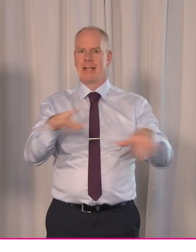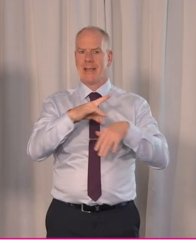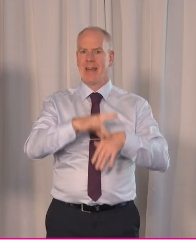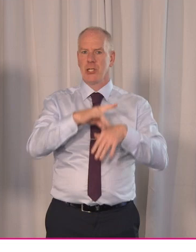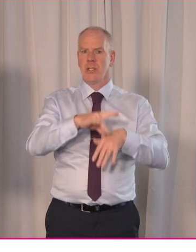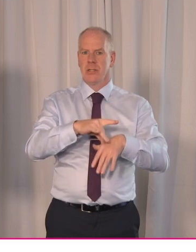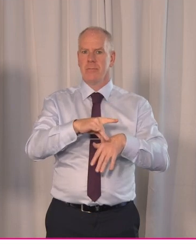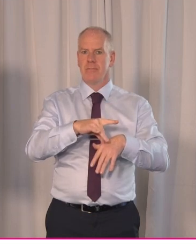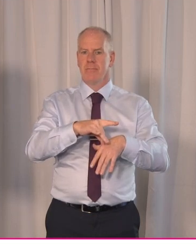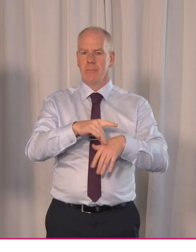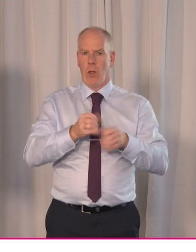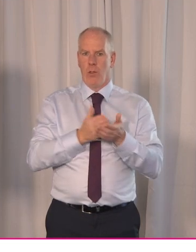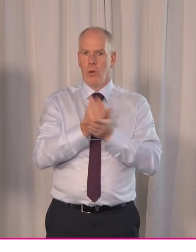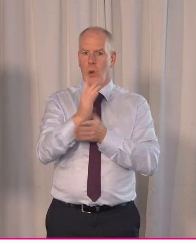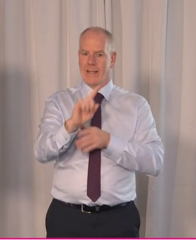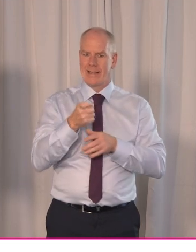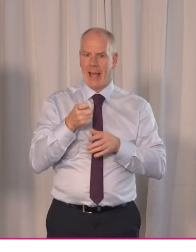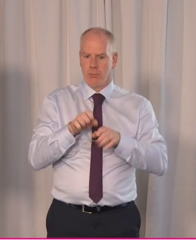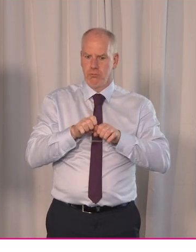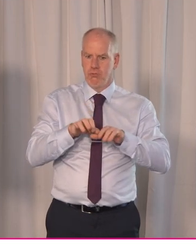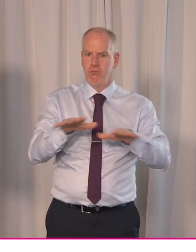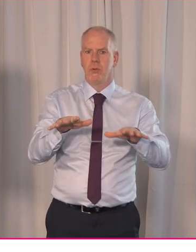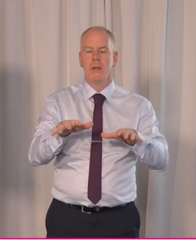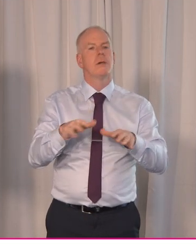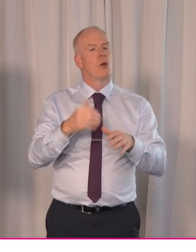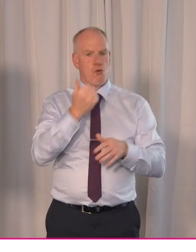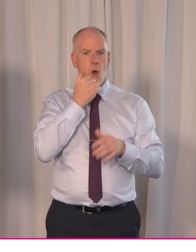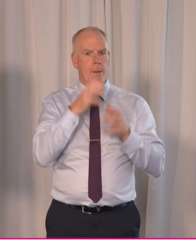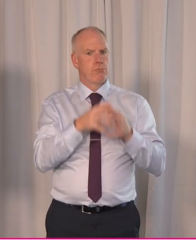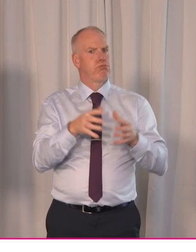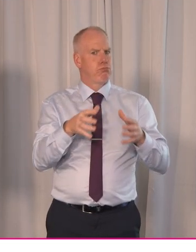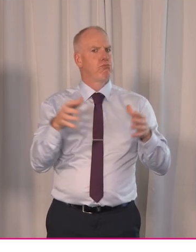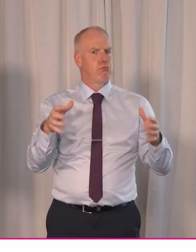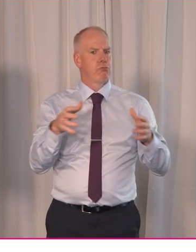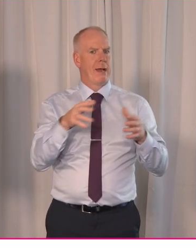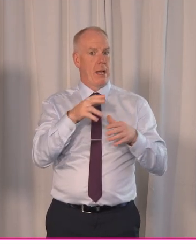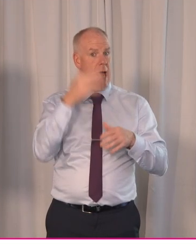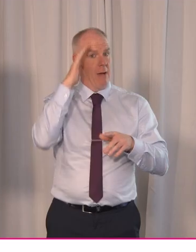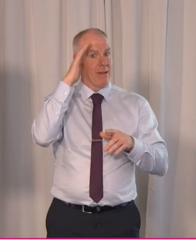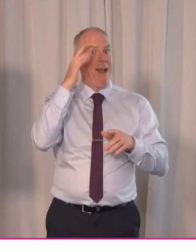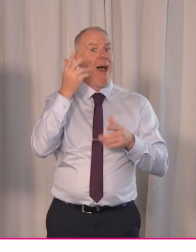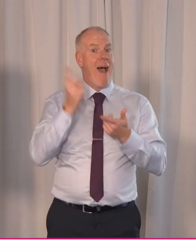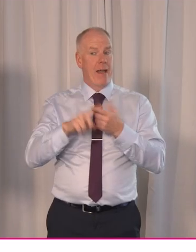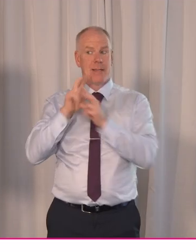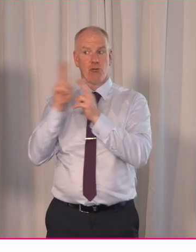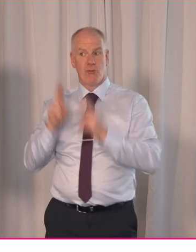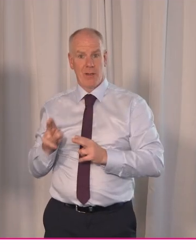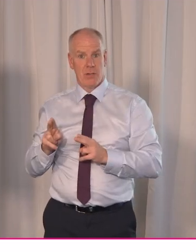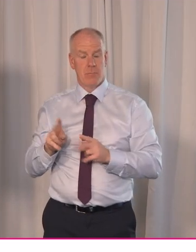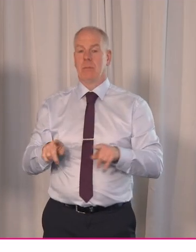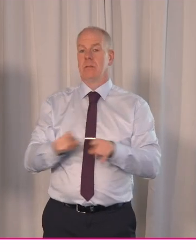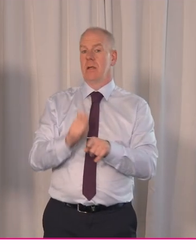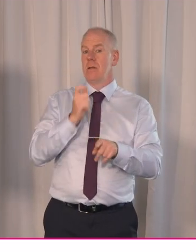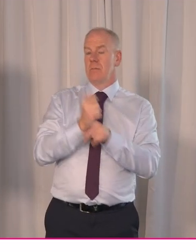So the rates are rising both nationally and internationally. And there are also some challenges with regard